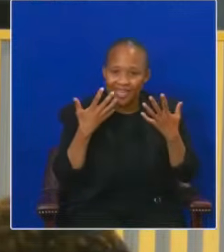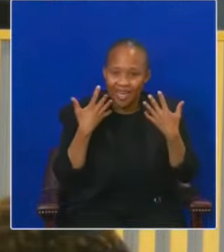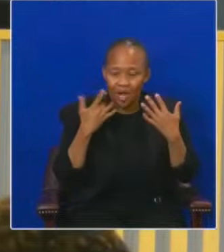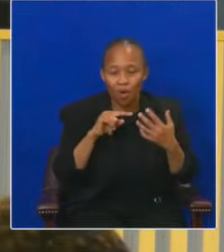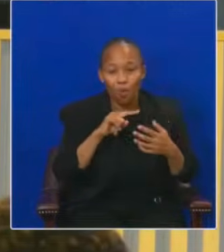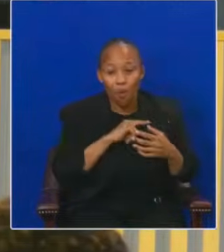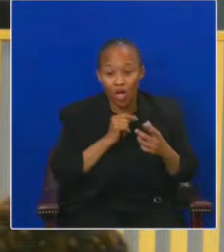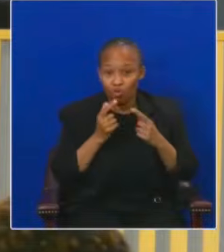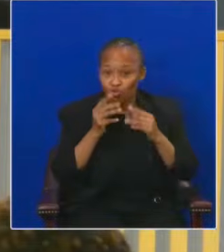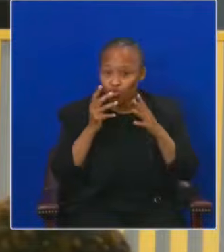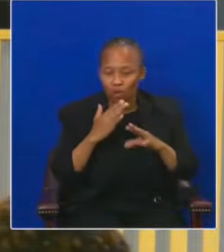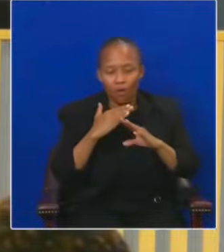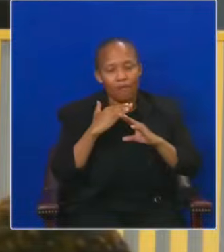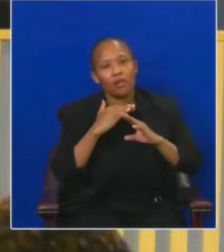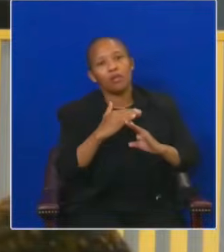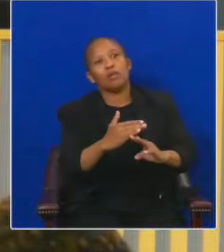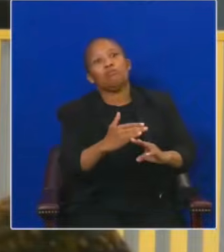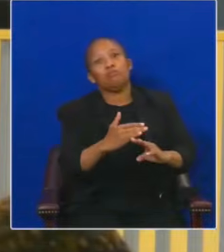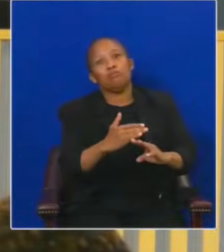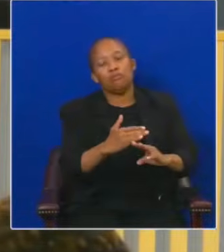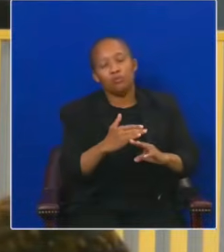police.